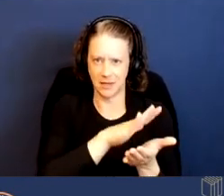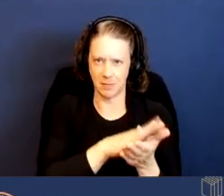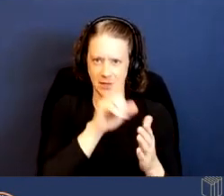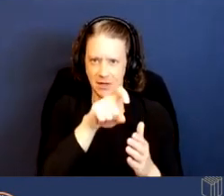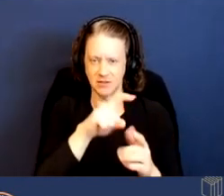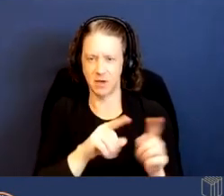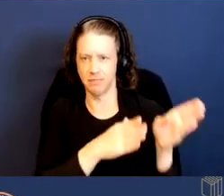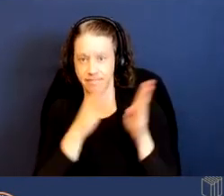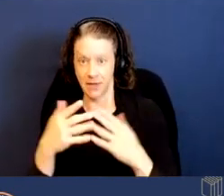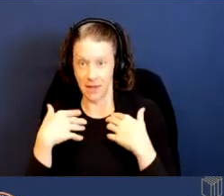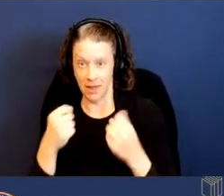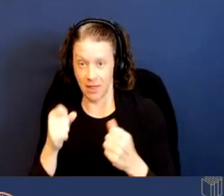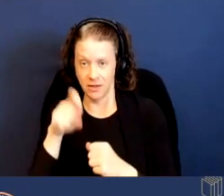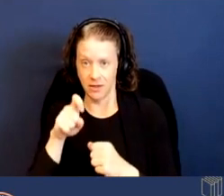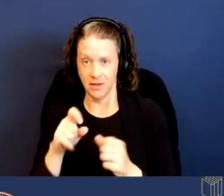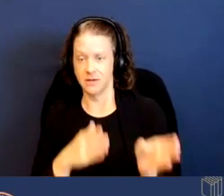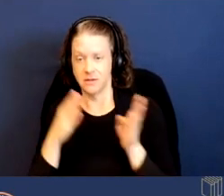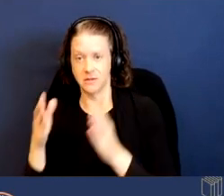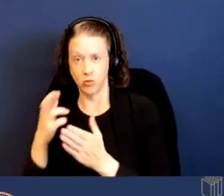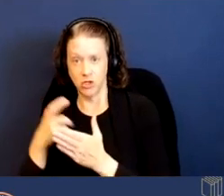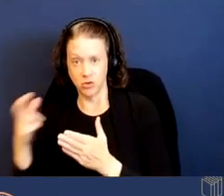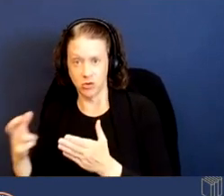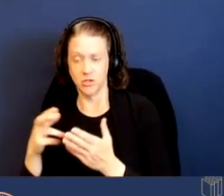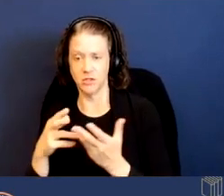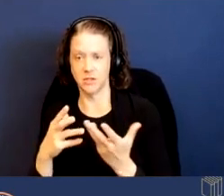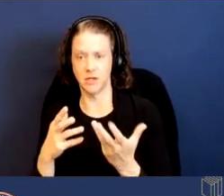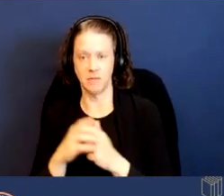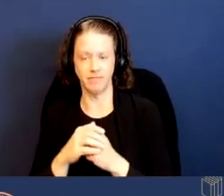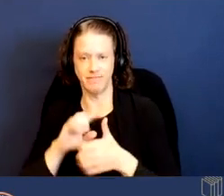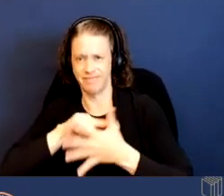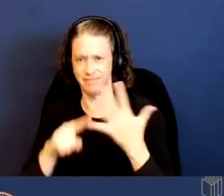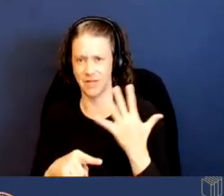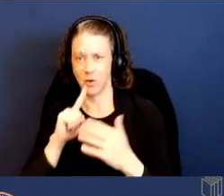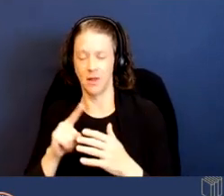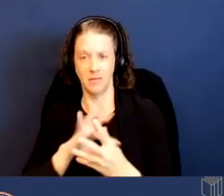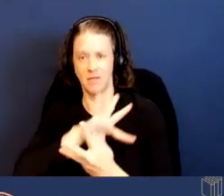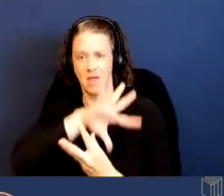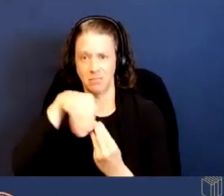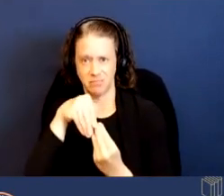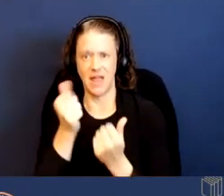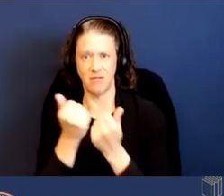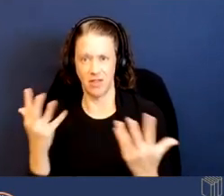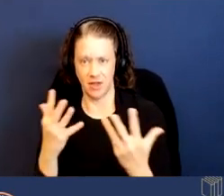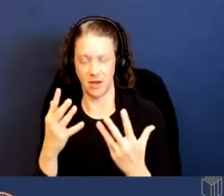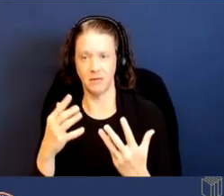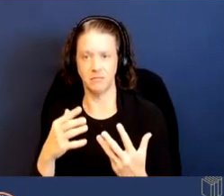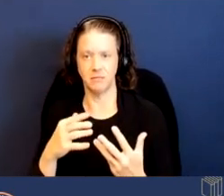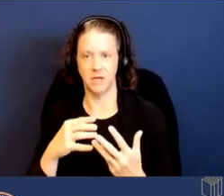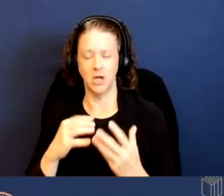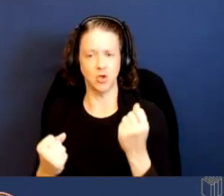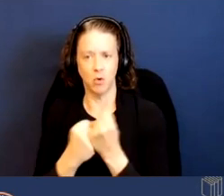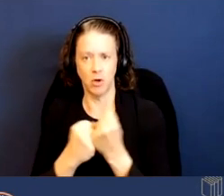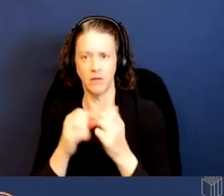health needs, their resource needs, really what it sounds like, wrapping around the student and family and supporting them with what they